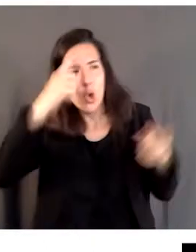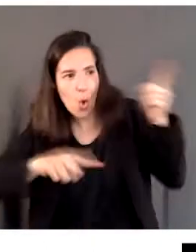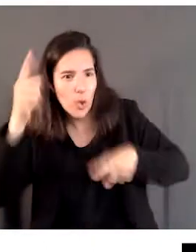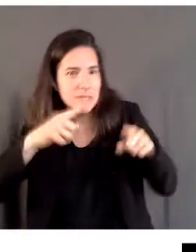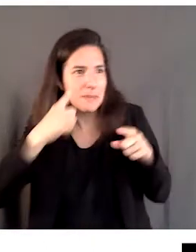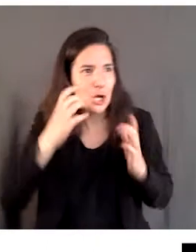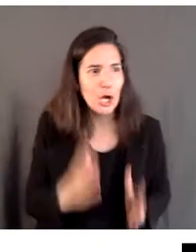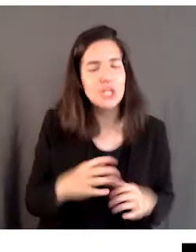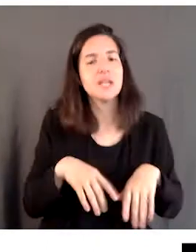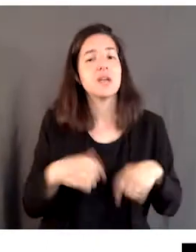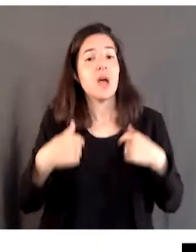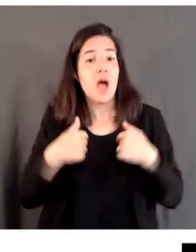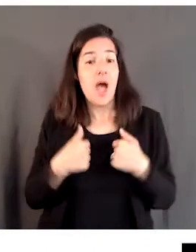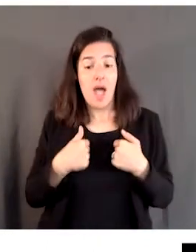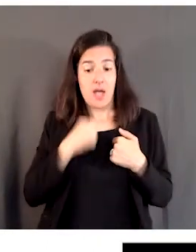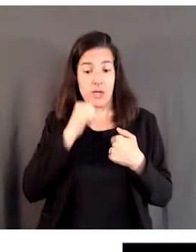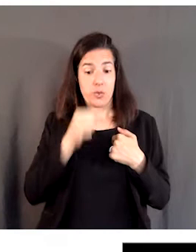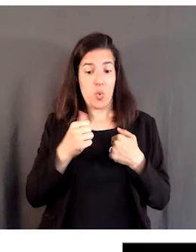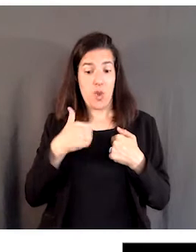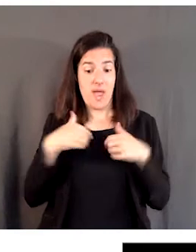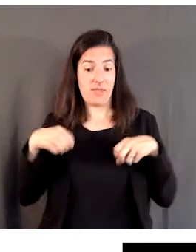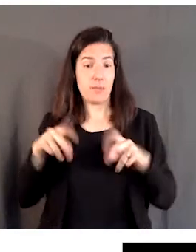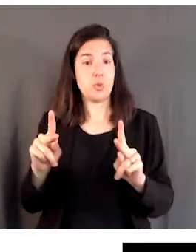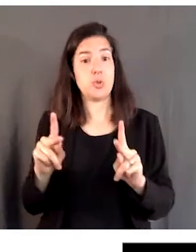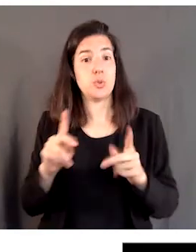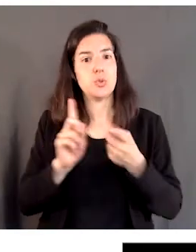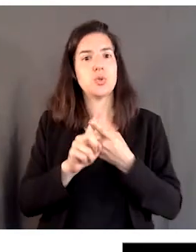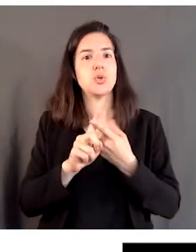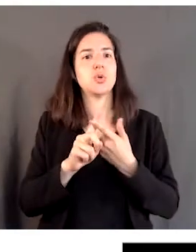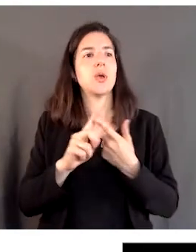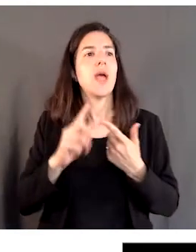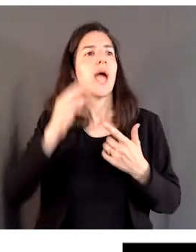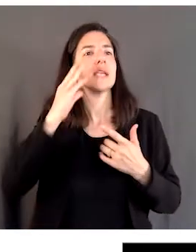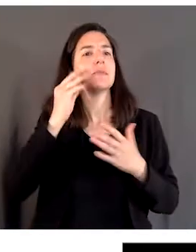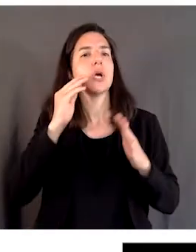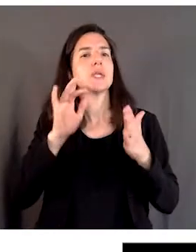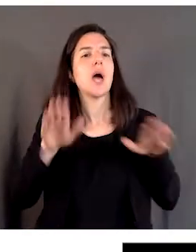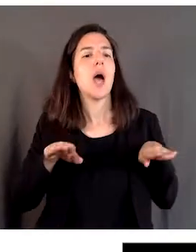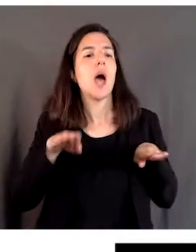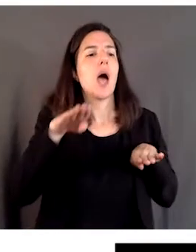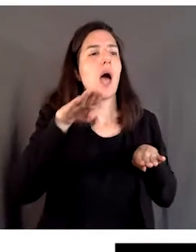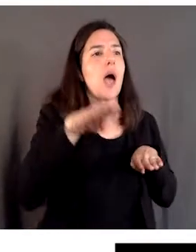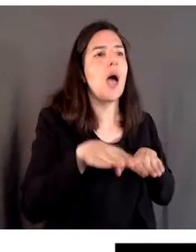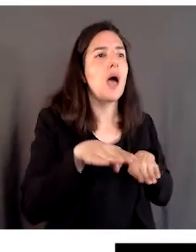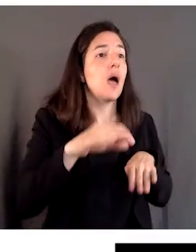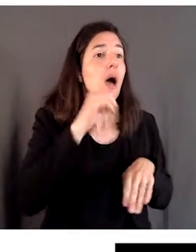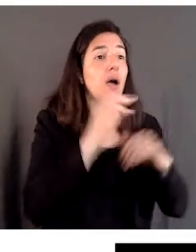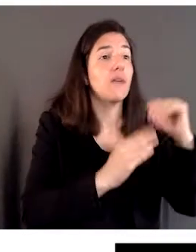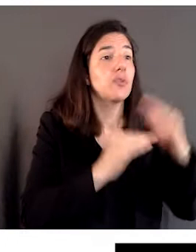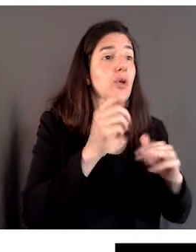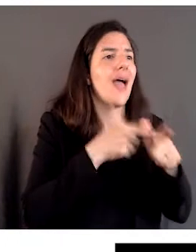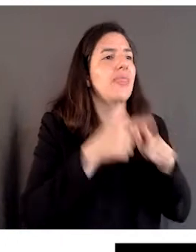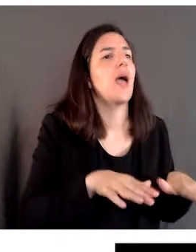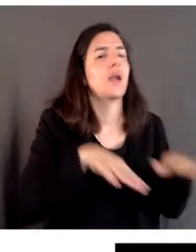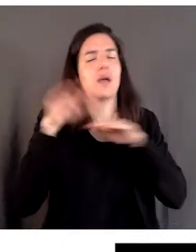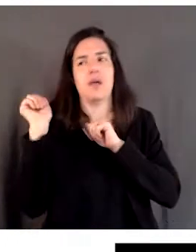I don't have the opportunity to be uncomfortable and then retract. Allies do. And so as an organization, there has